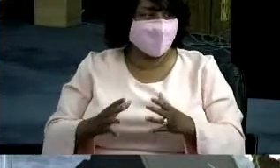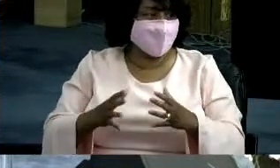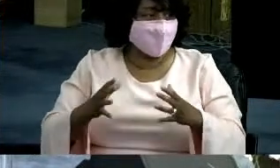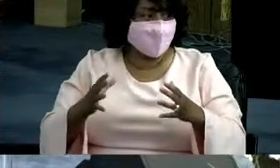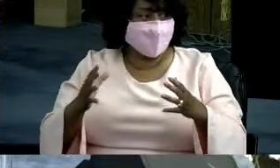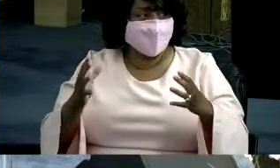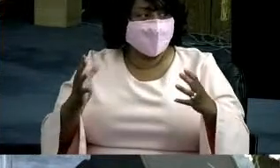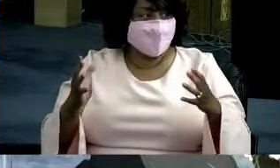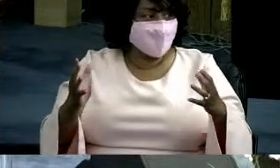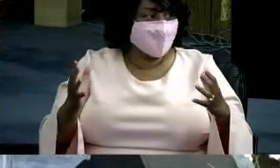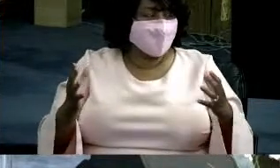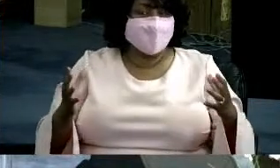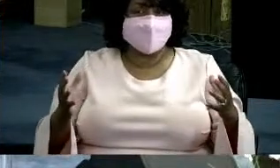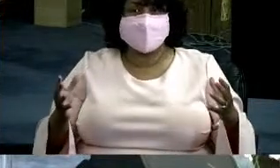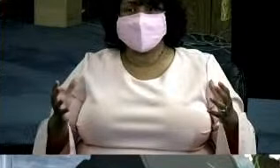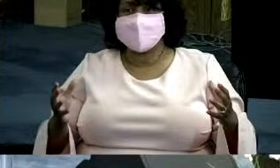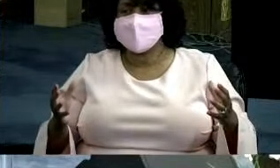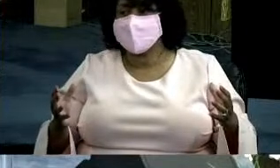Nobody greater.